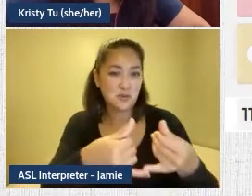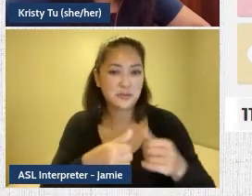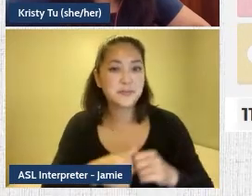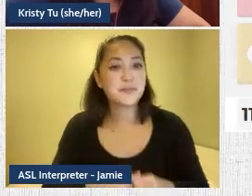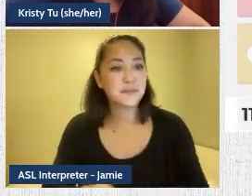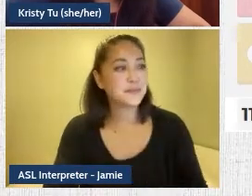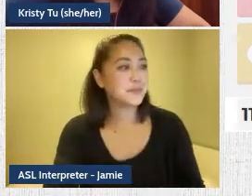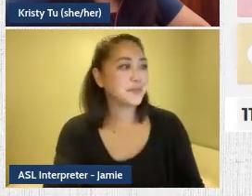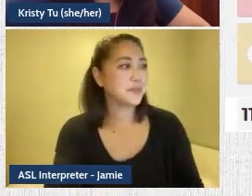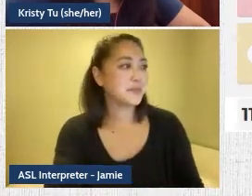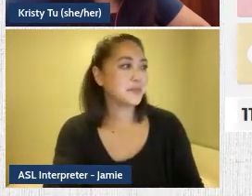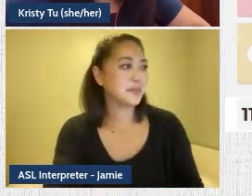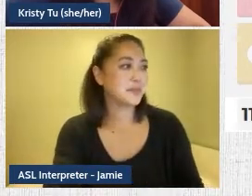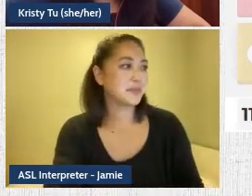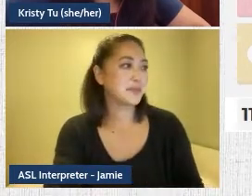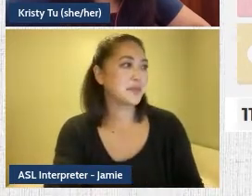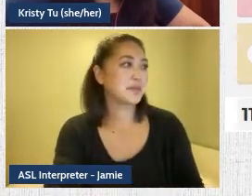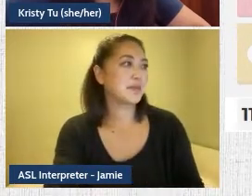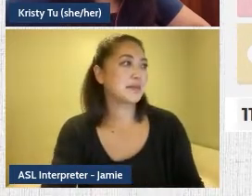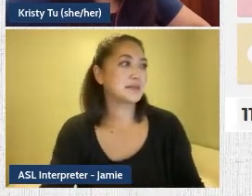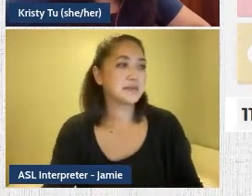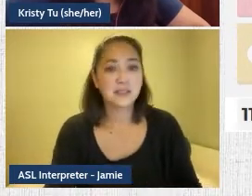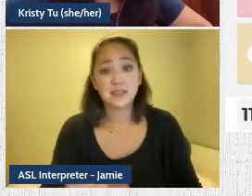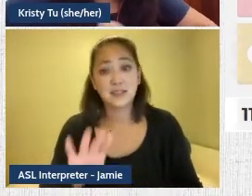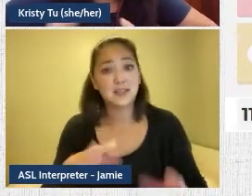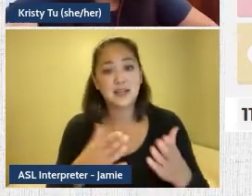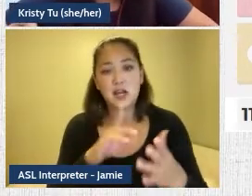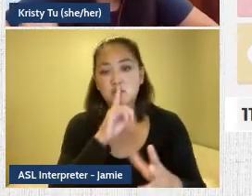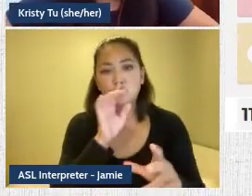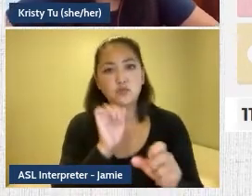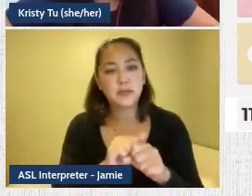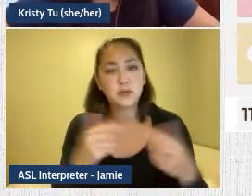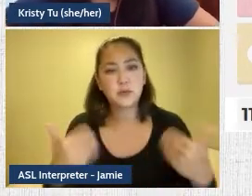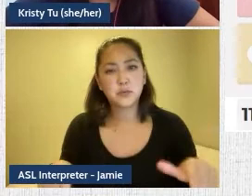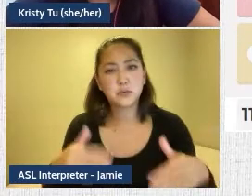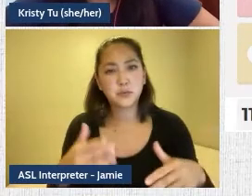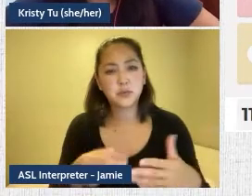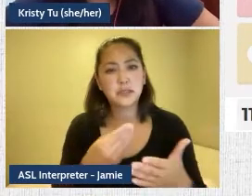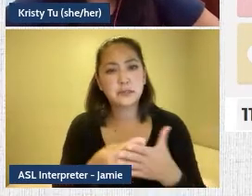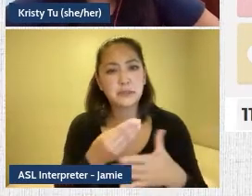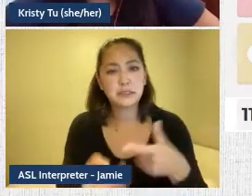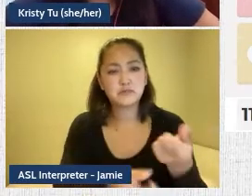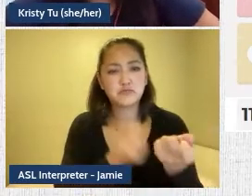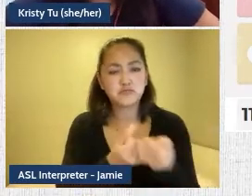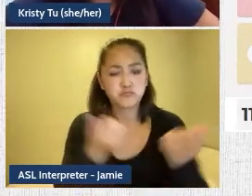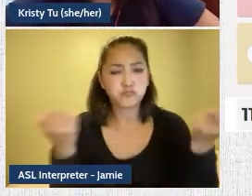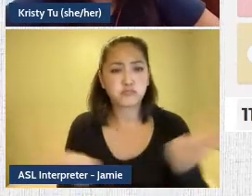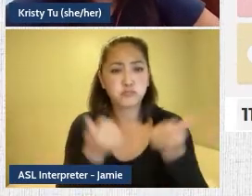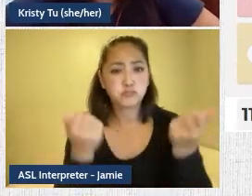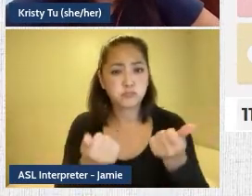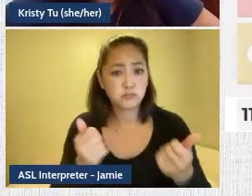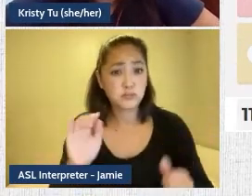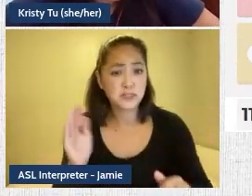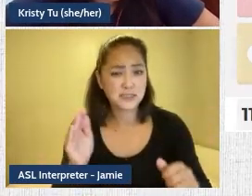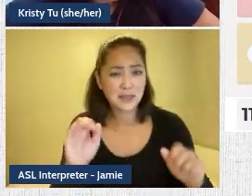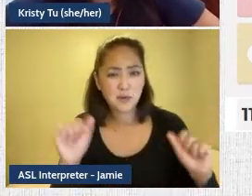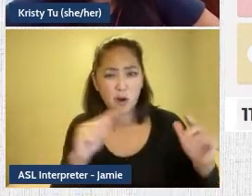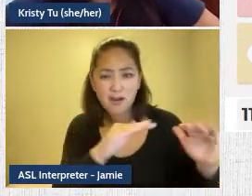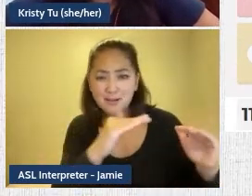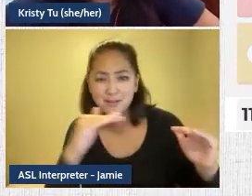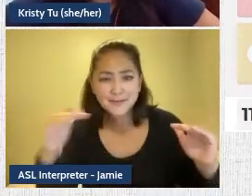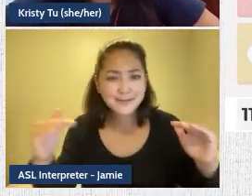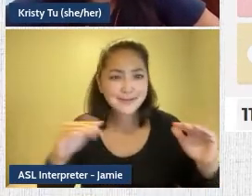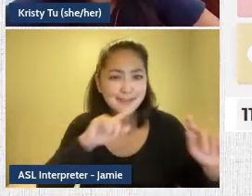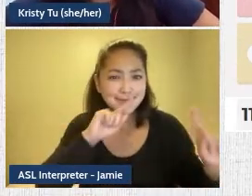class. Classes are always so generous. And actually, that you're talking Sci 48 and a half. So it looks like people are pretty split on the answer to this one,